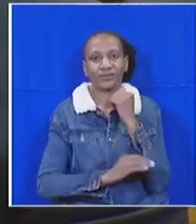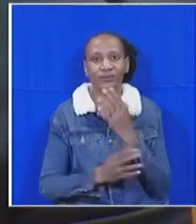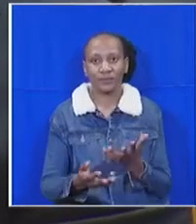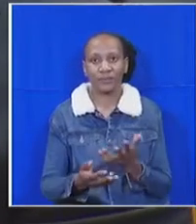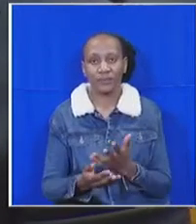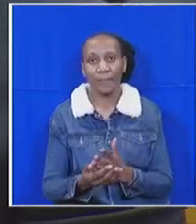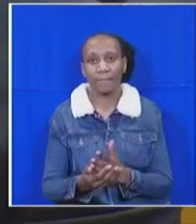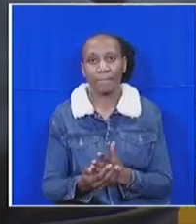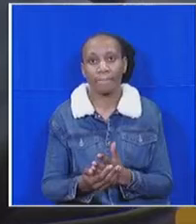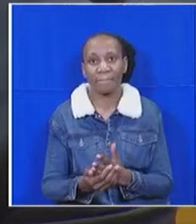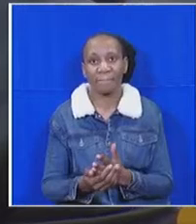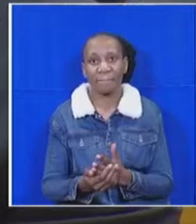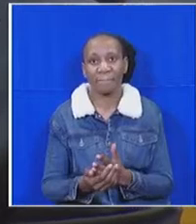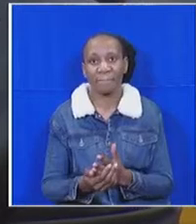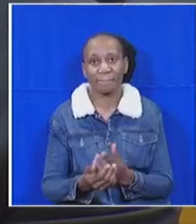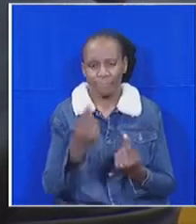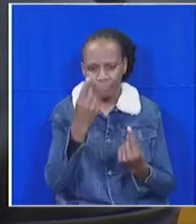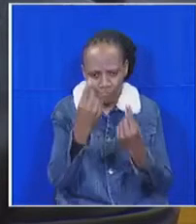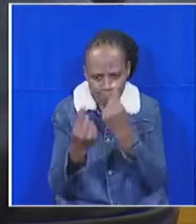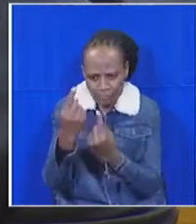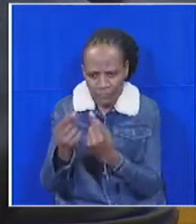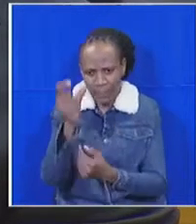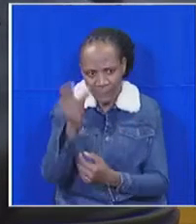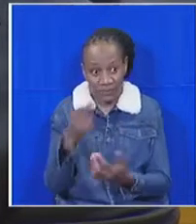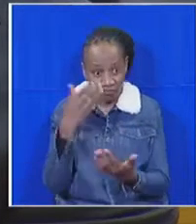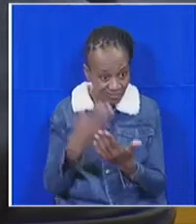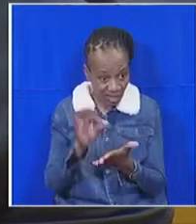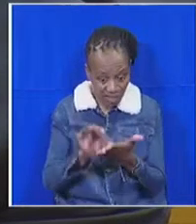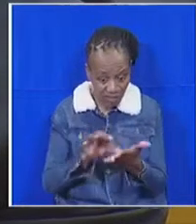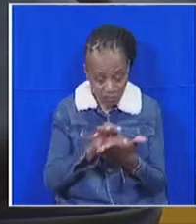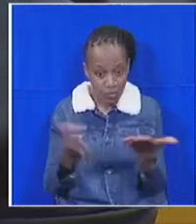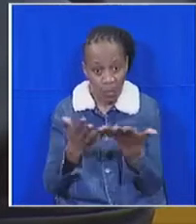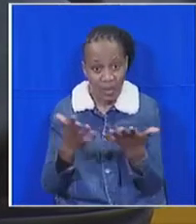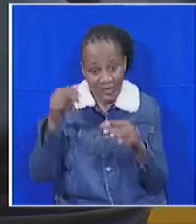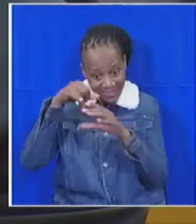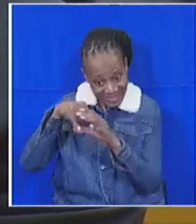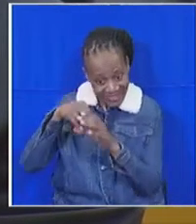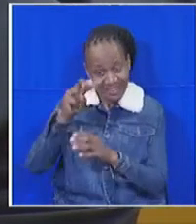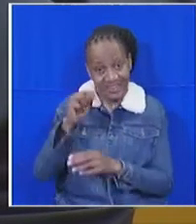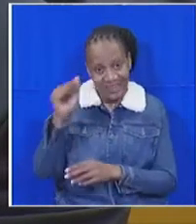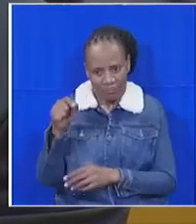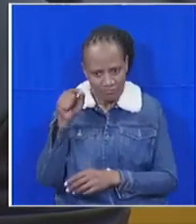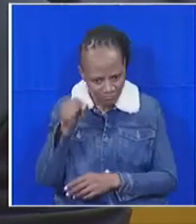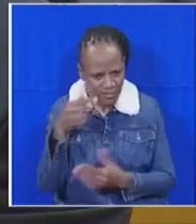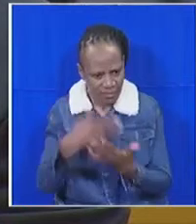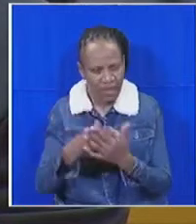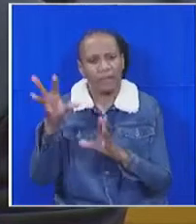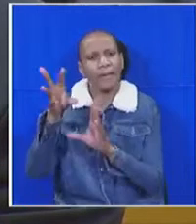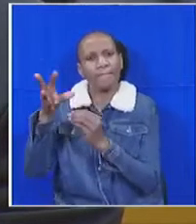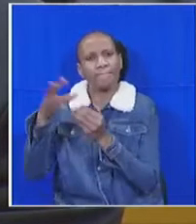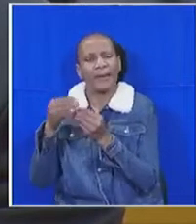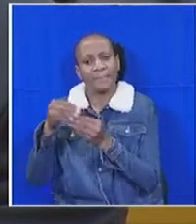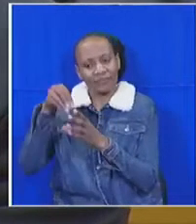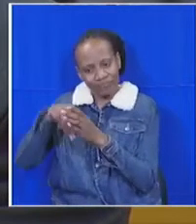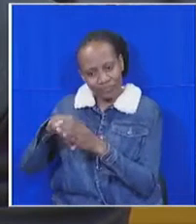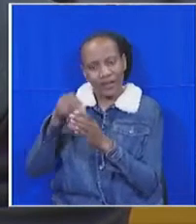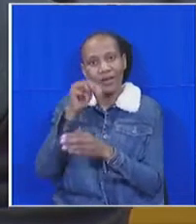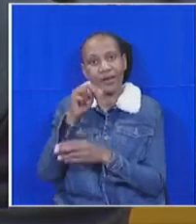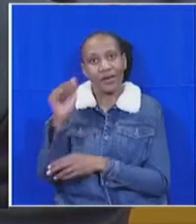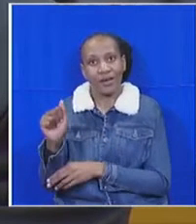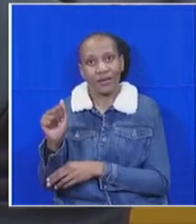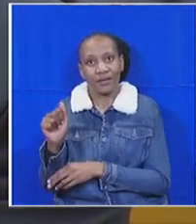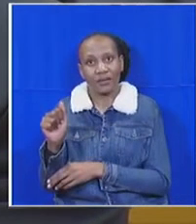clear. Every citizen who is qualified to vote for the National Assembly is eligible to be a member of the Assembly, except, and I